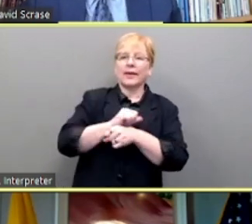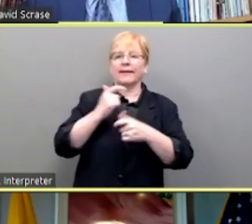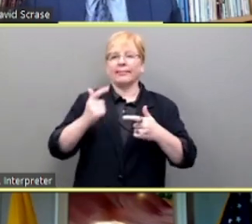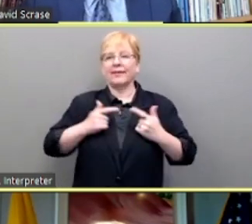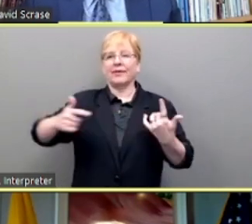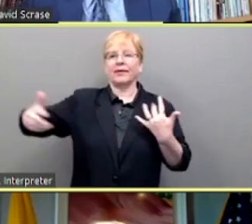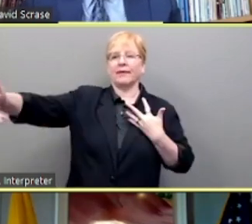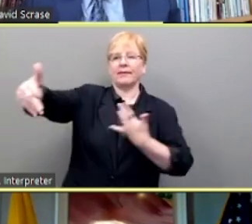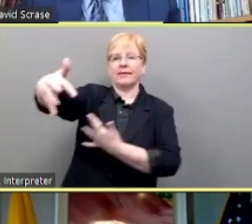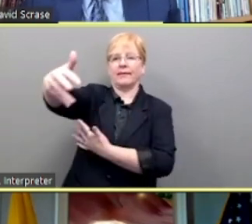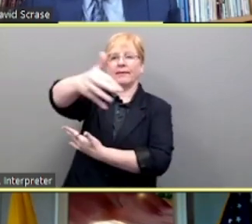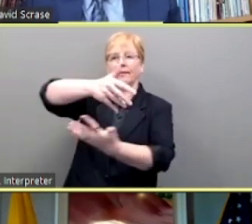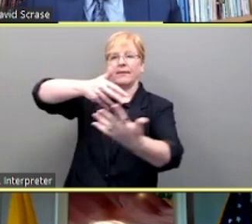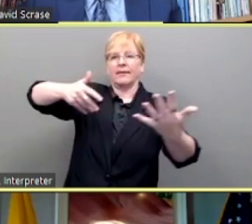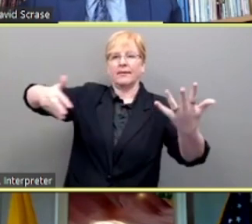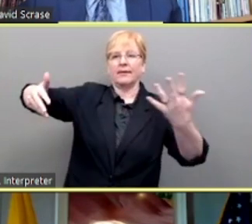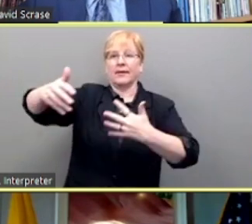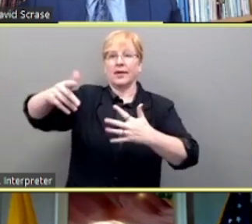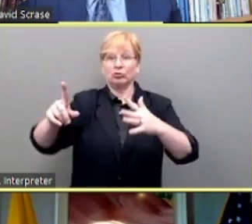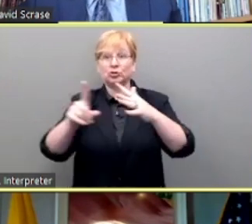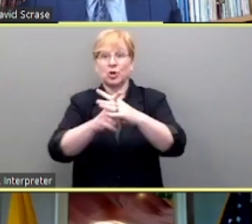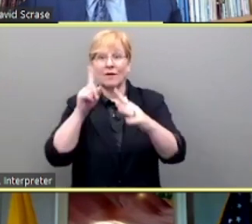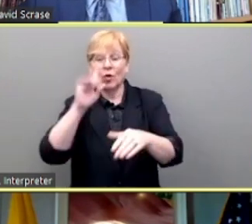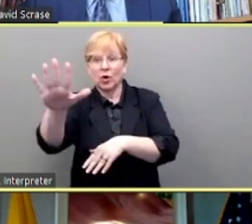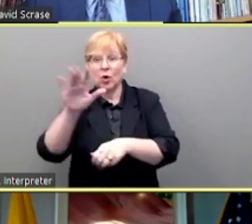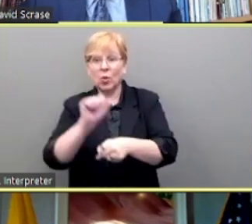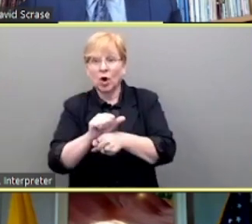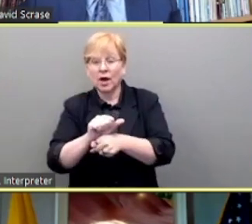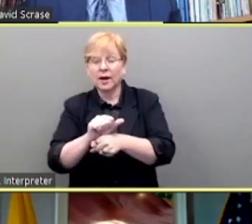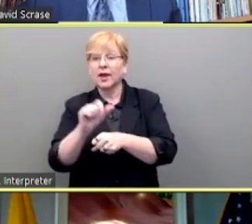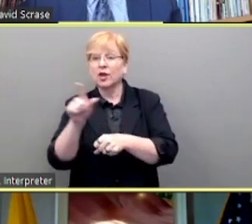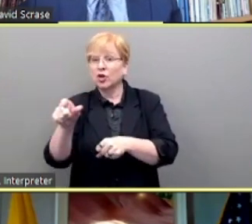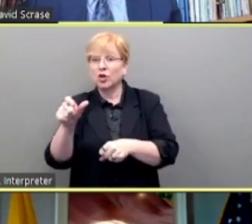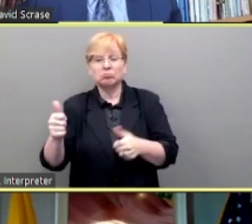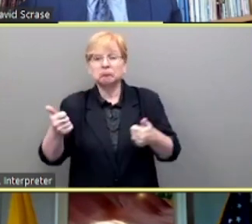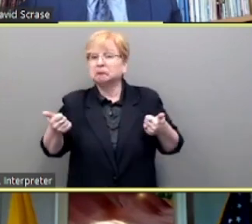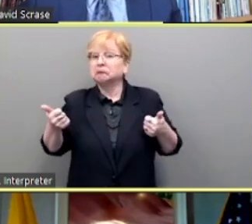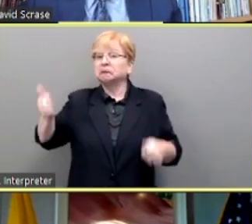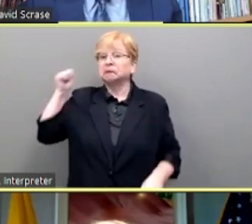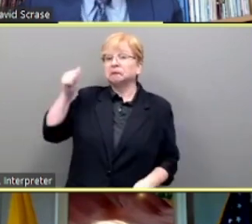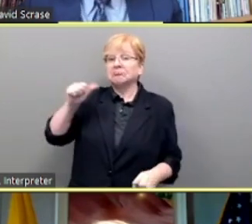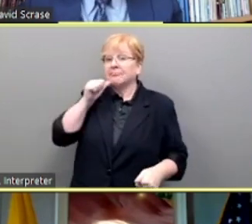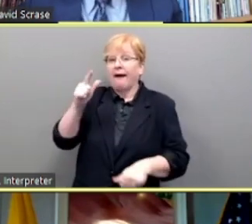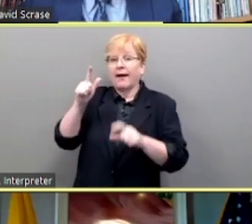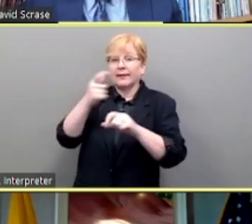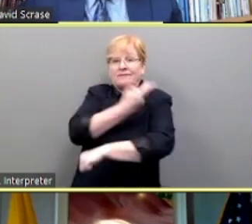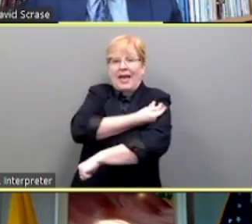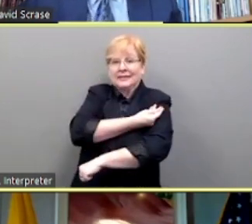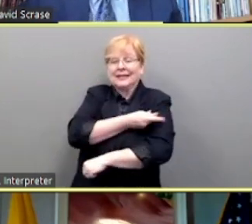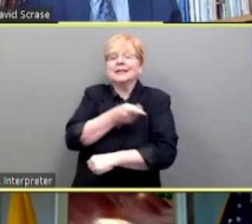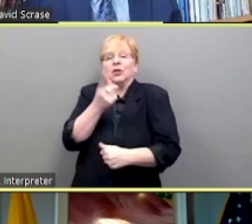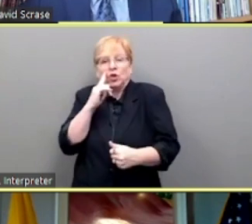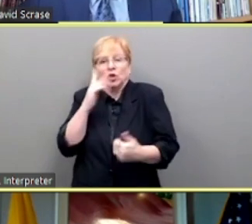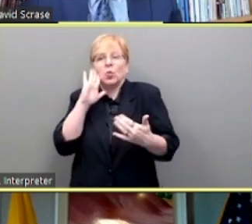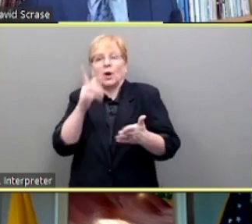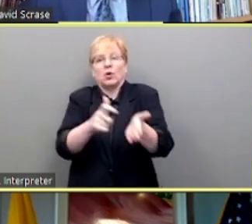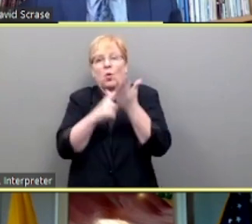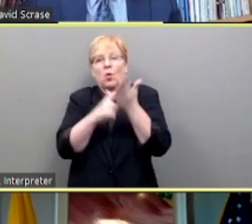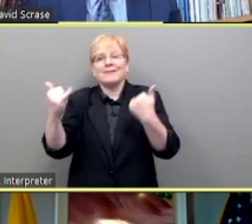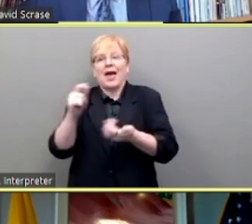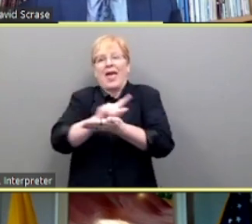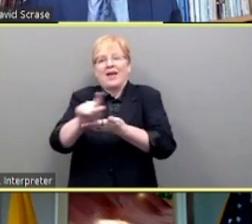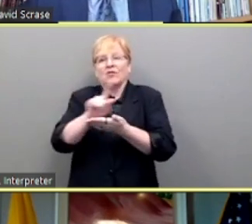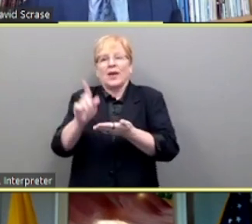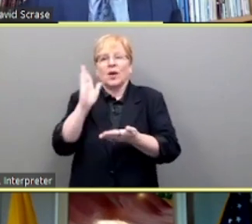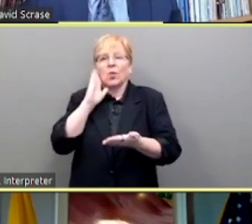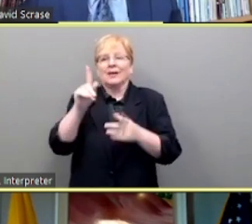now you'll be getting tested weekly. And so that will be in place. If you've had close contact with an individual, as some of you know, that happened to